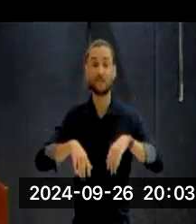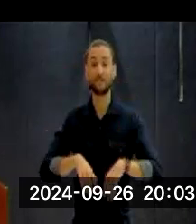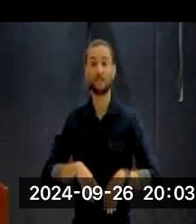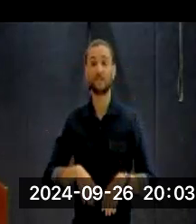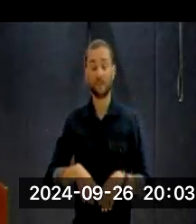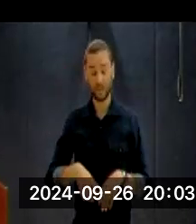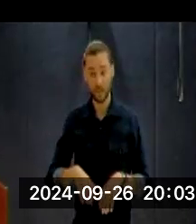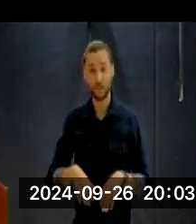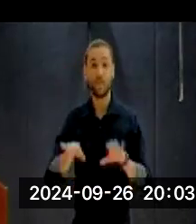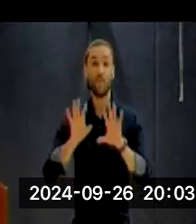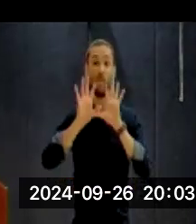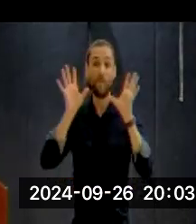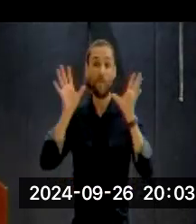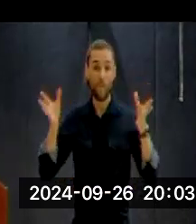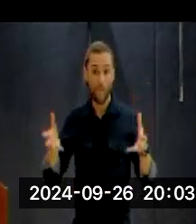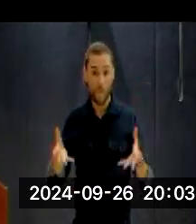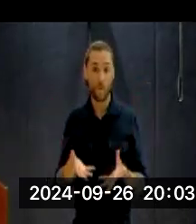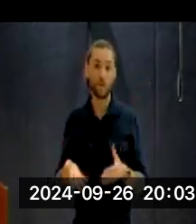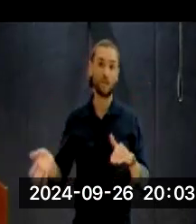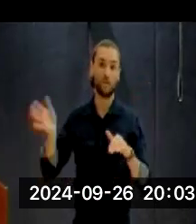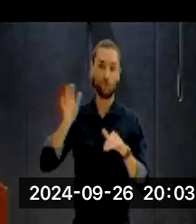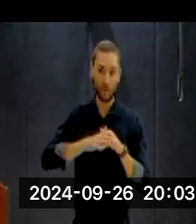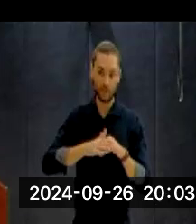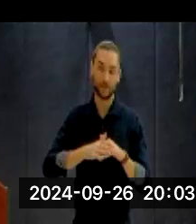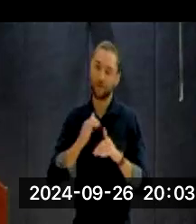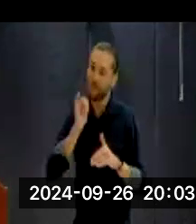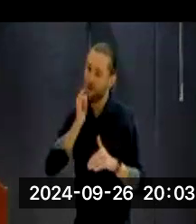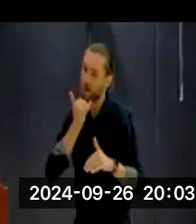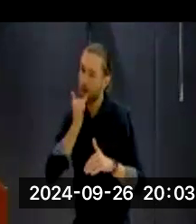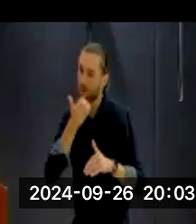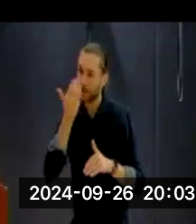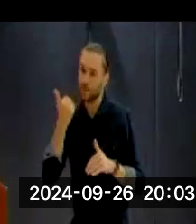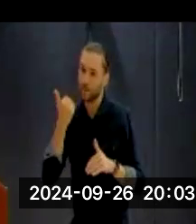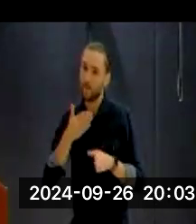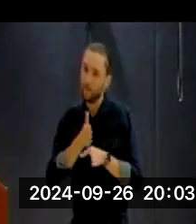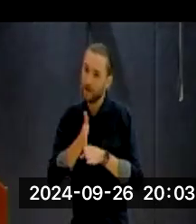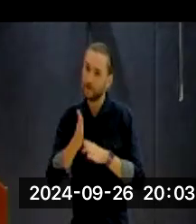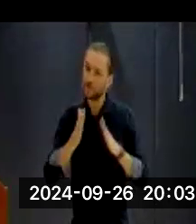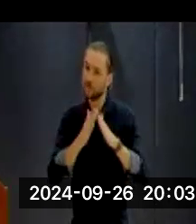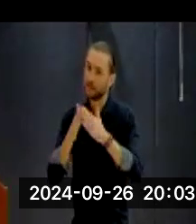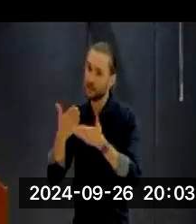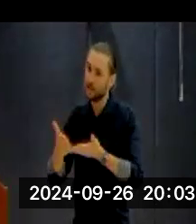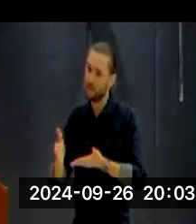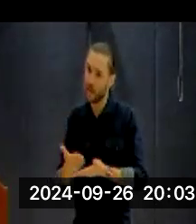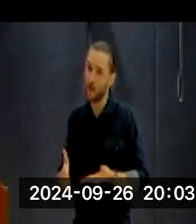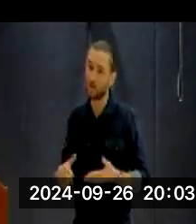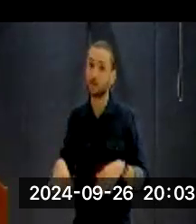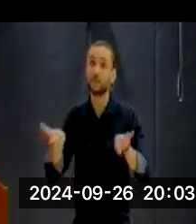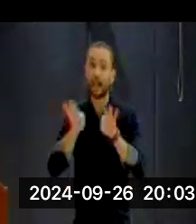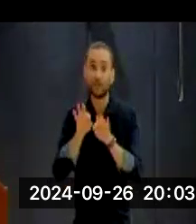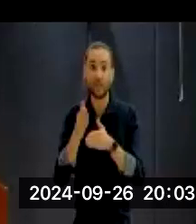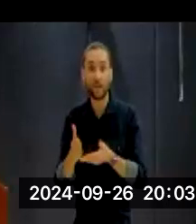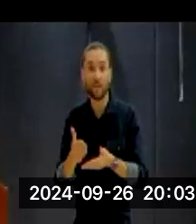the overall increase, which was flawed because we had major cities left out or substantially left out, half